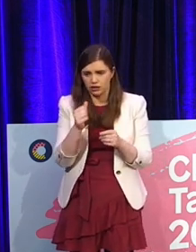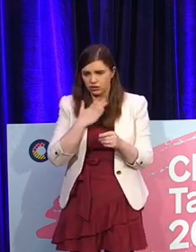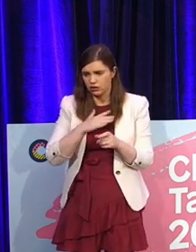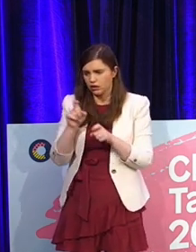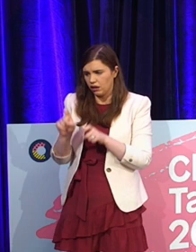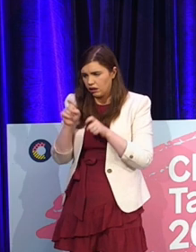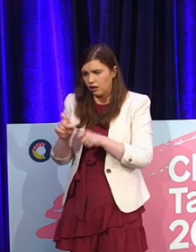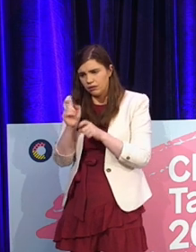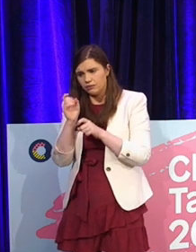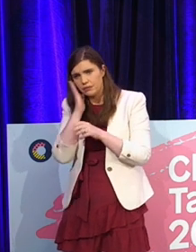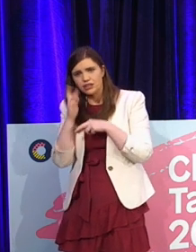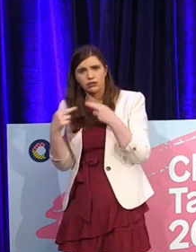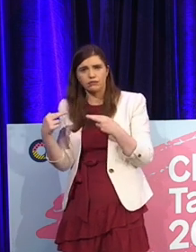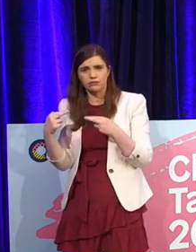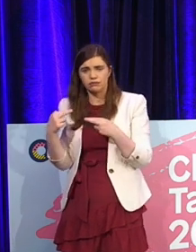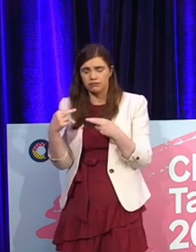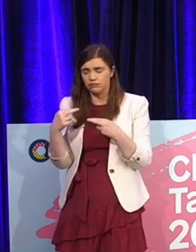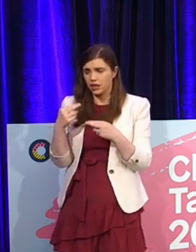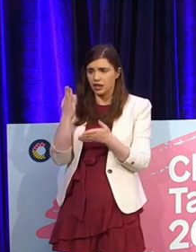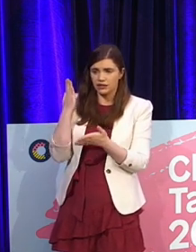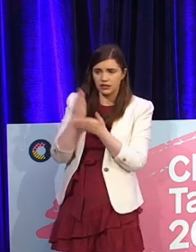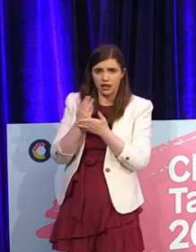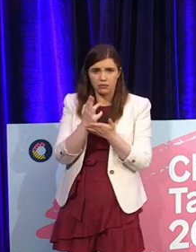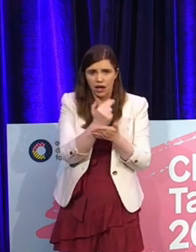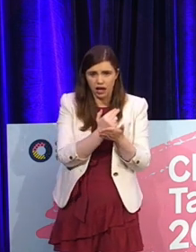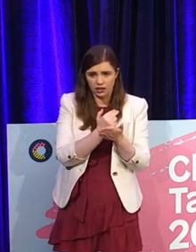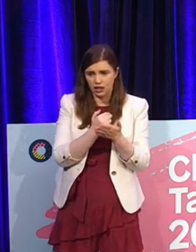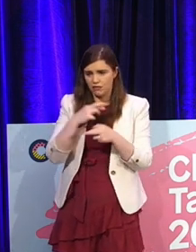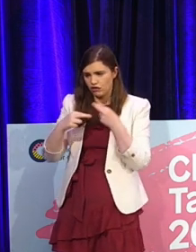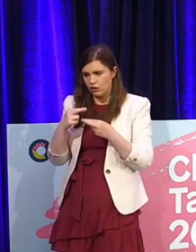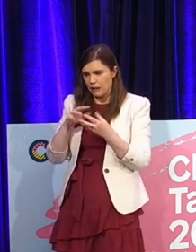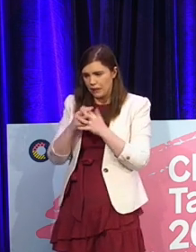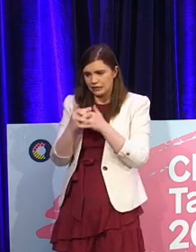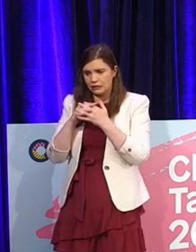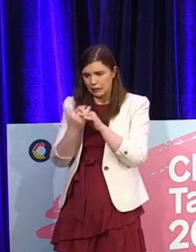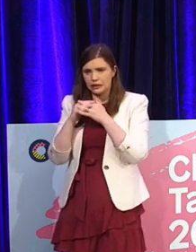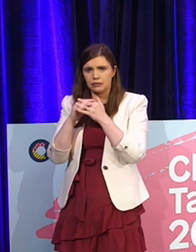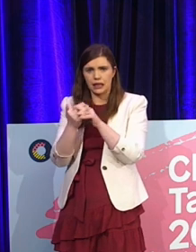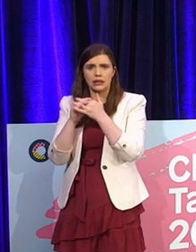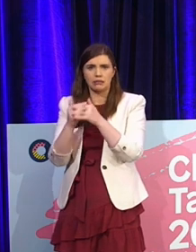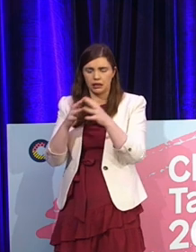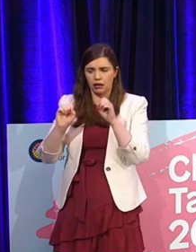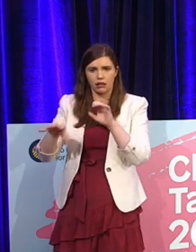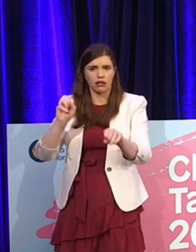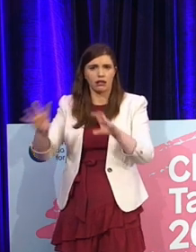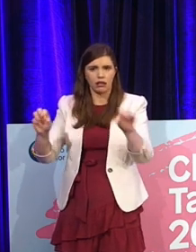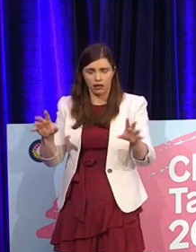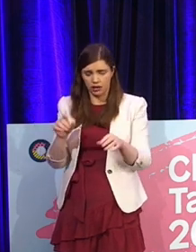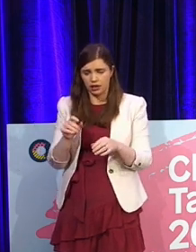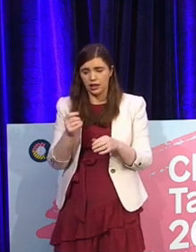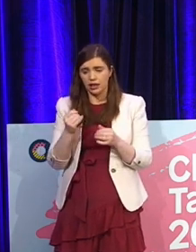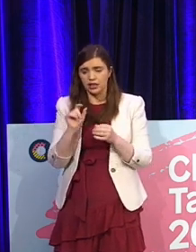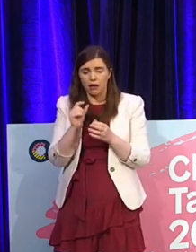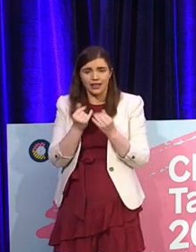room. I stopped doing all my art, and my room became messier and messier. Small things like getting up in the